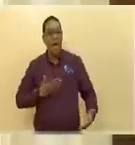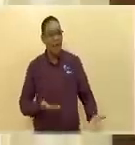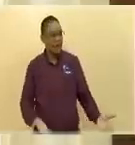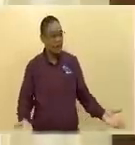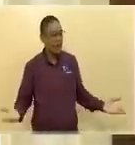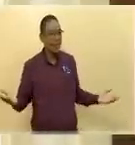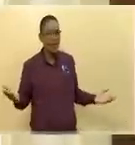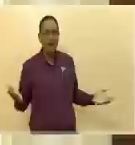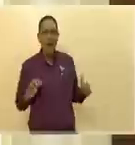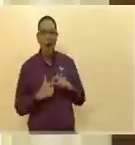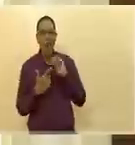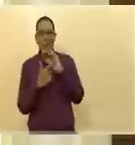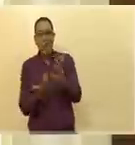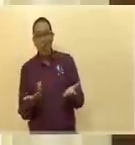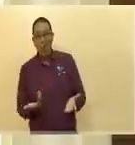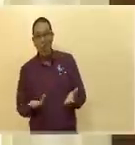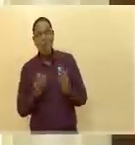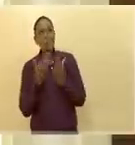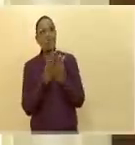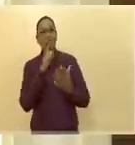How do we establish that?